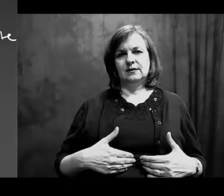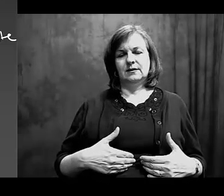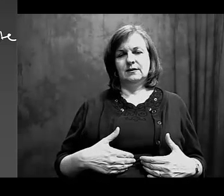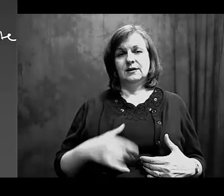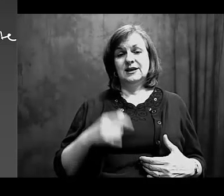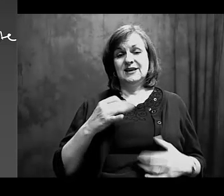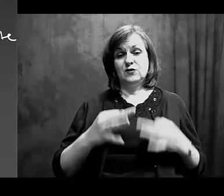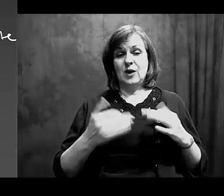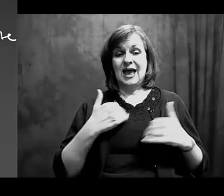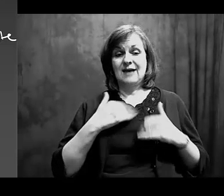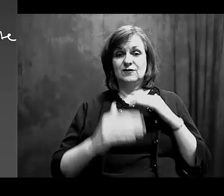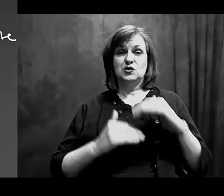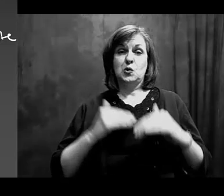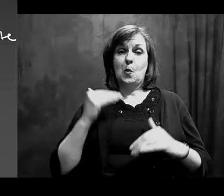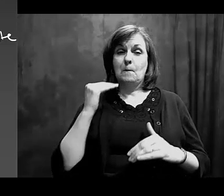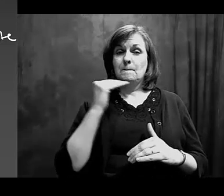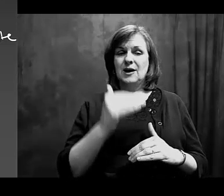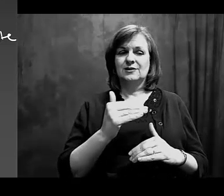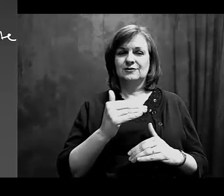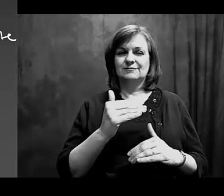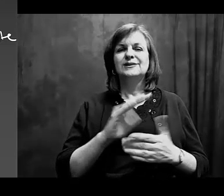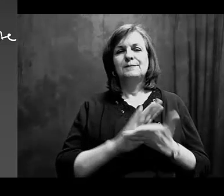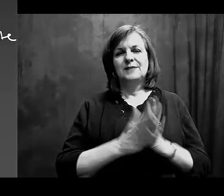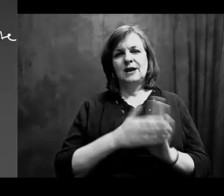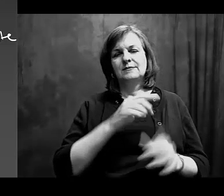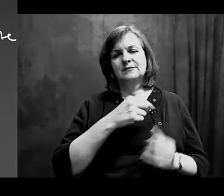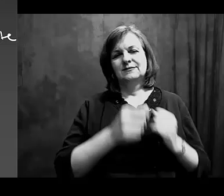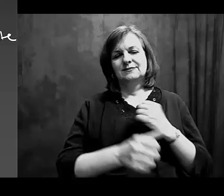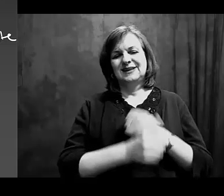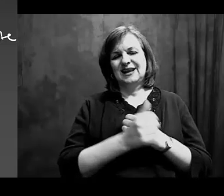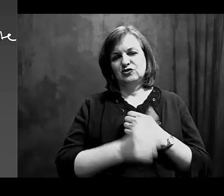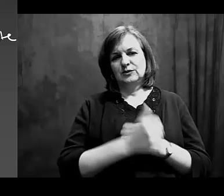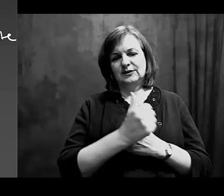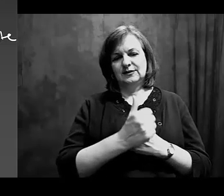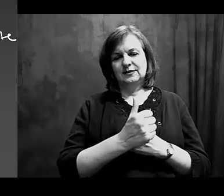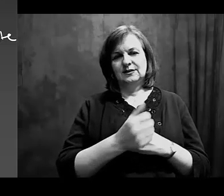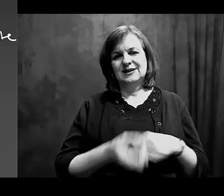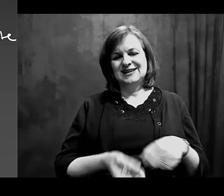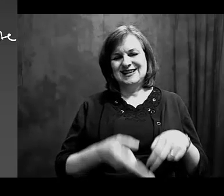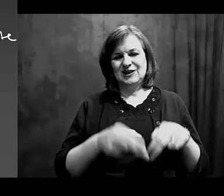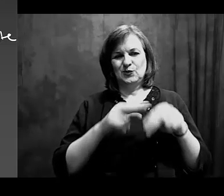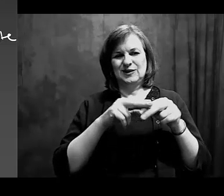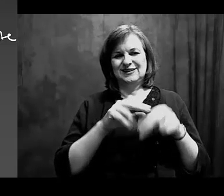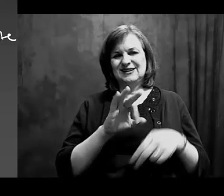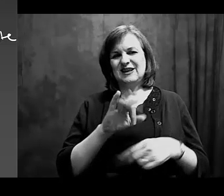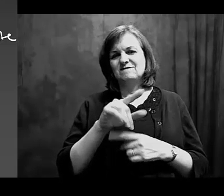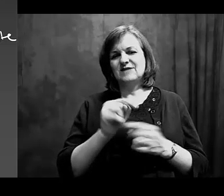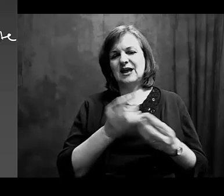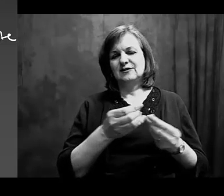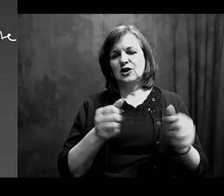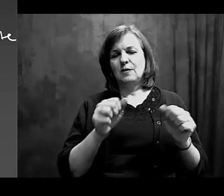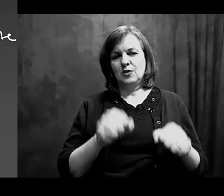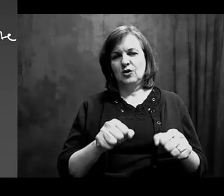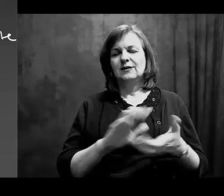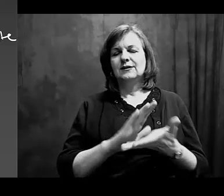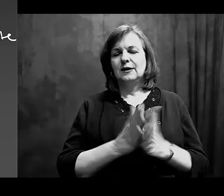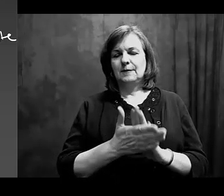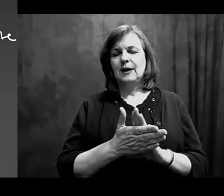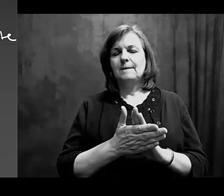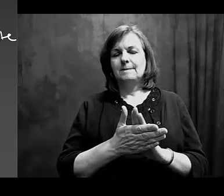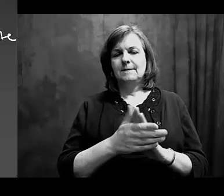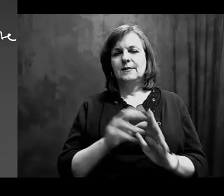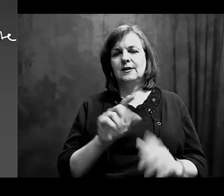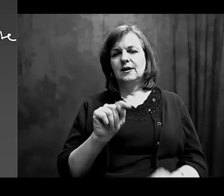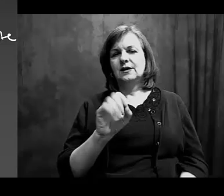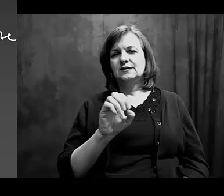these are actually stored in the body. And if we actually build up too many of these can be dangerous. So increased levels of these